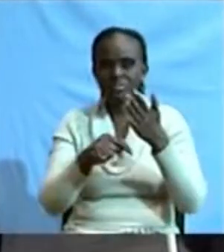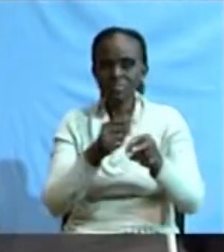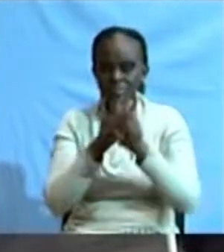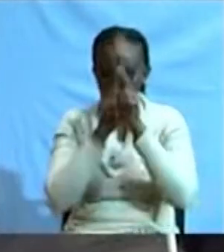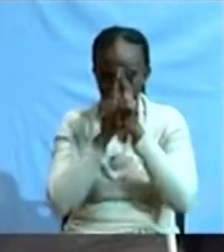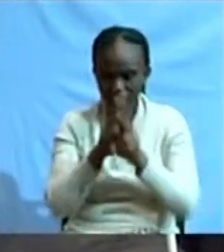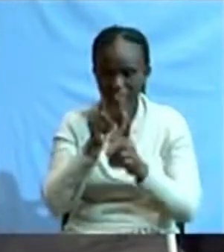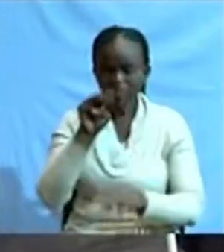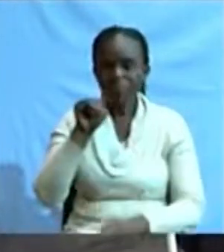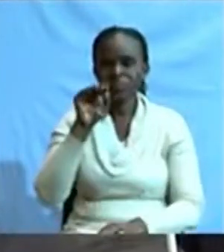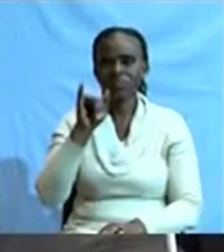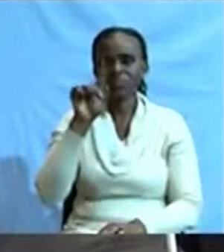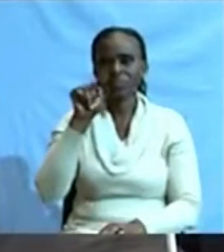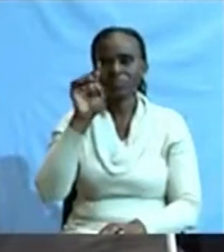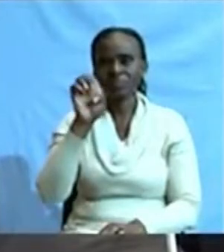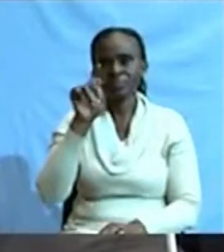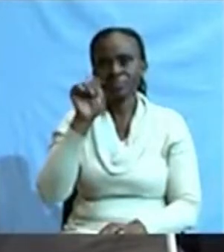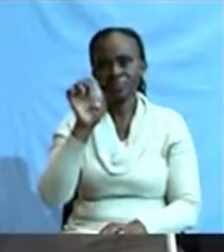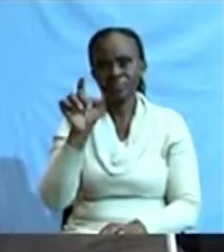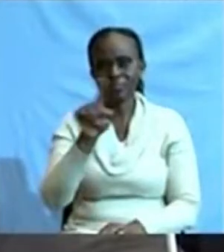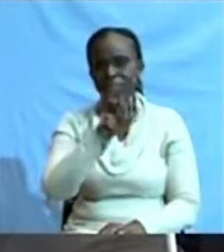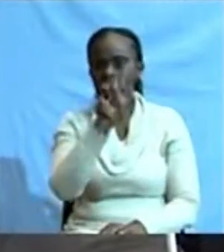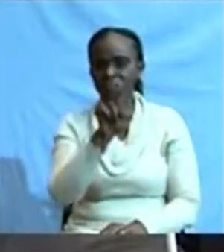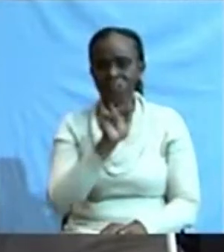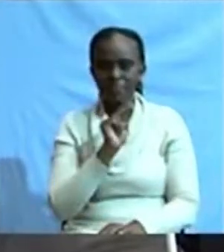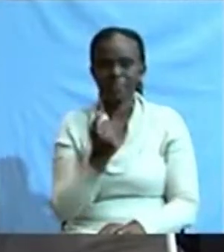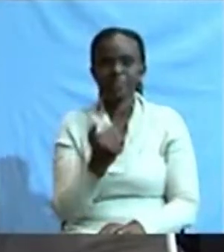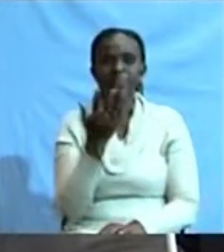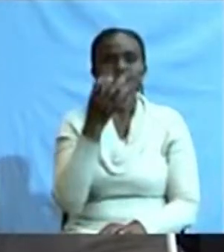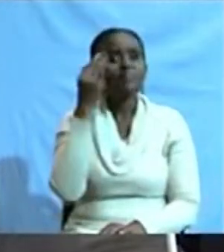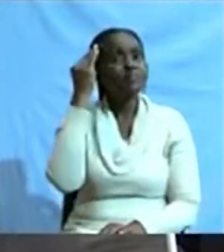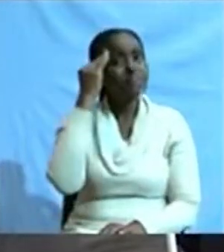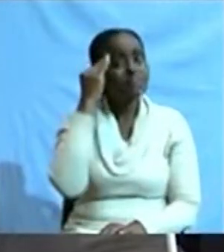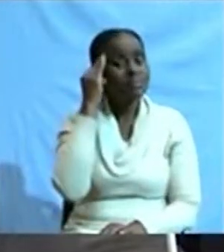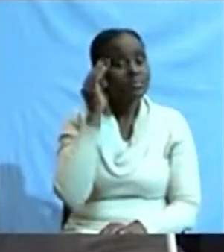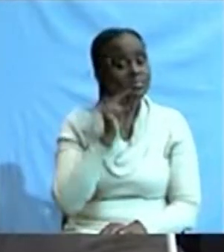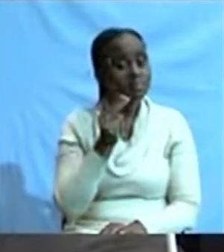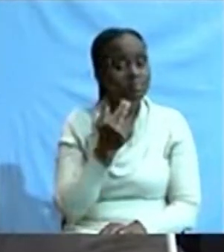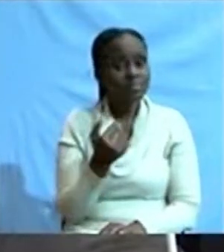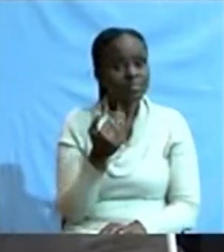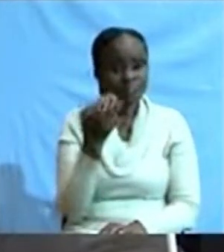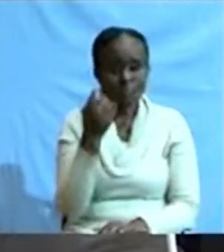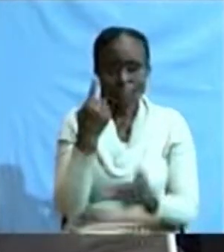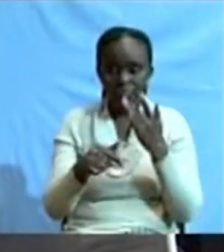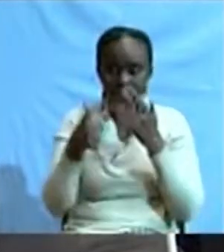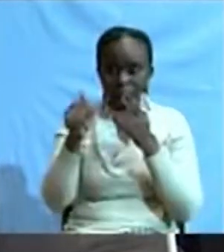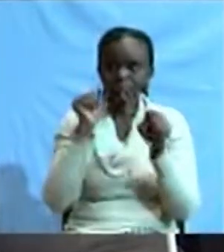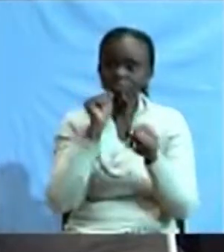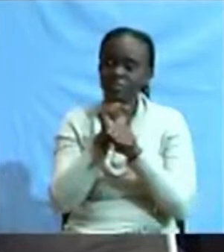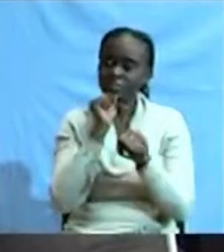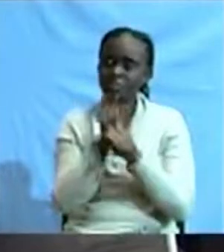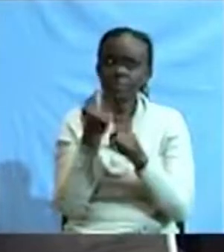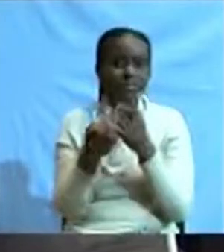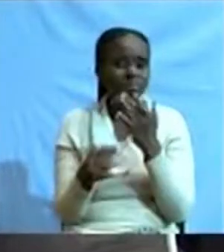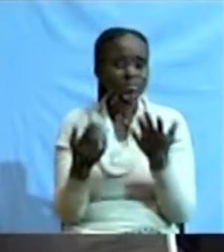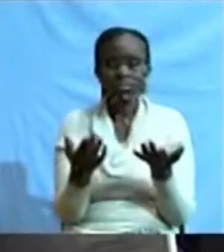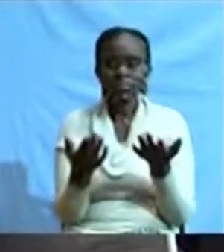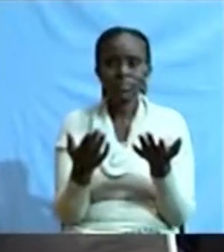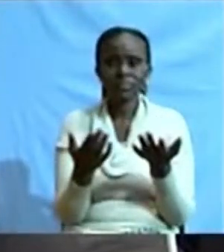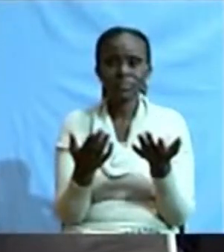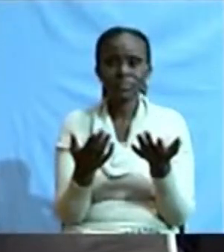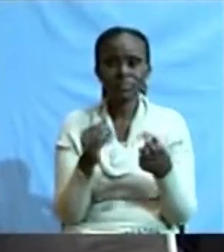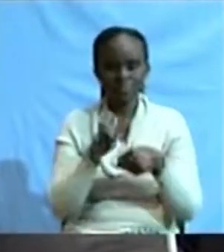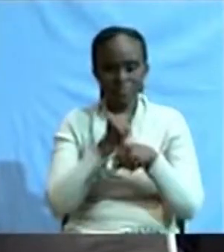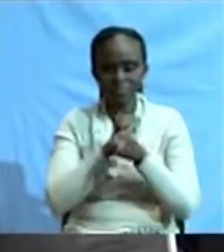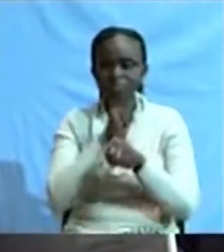from Mitete had to ask. We would want to find out what have you done to